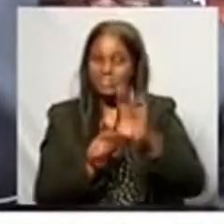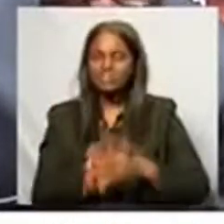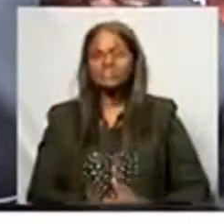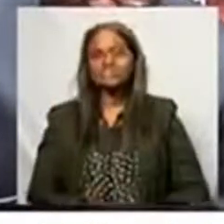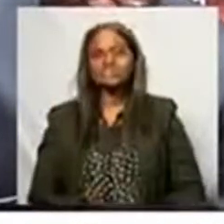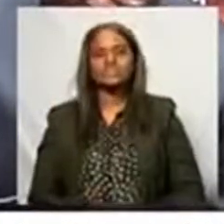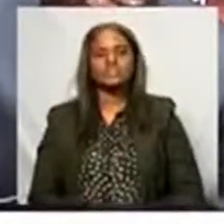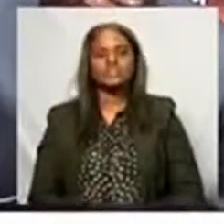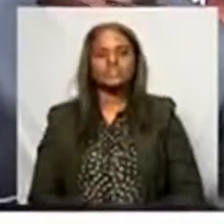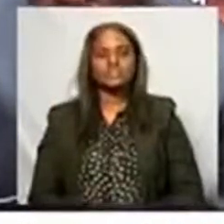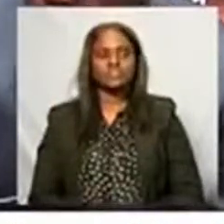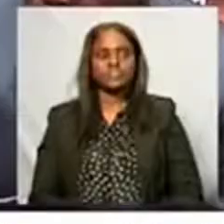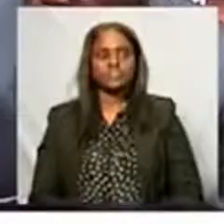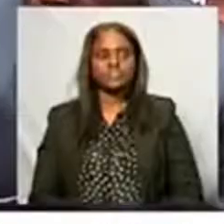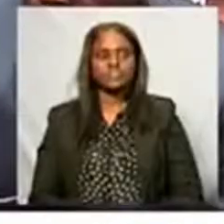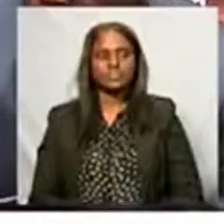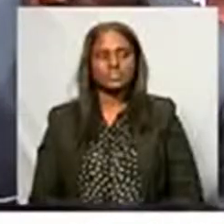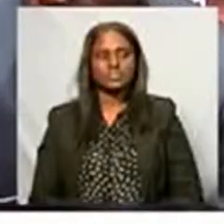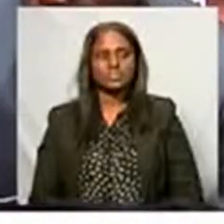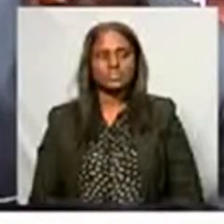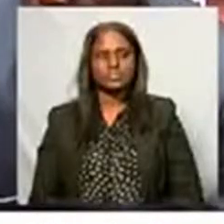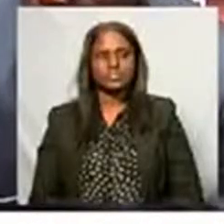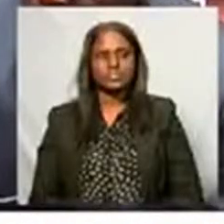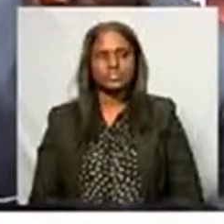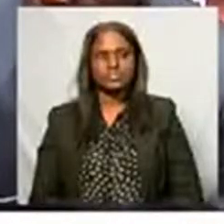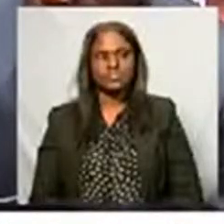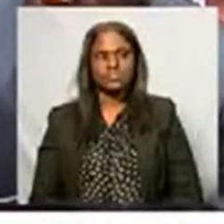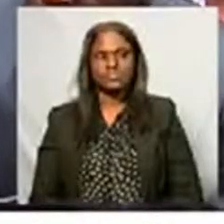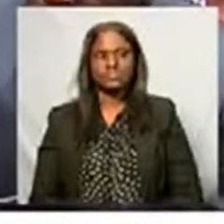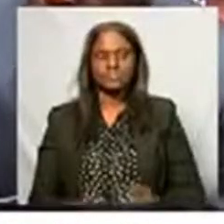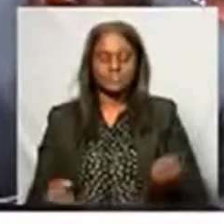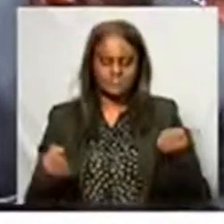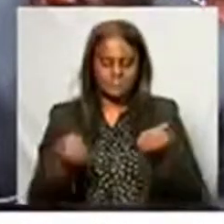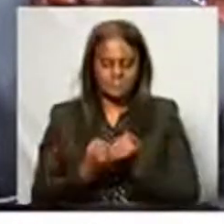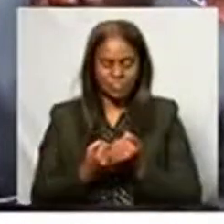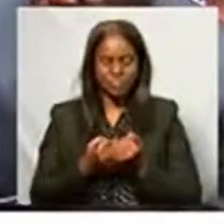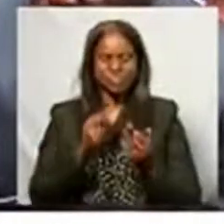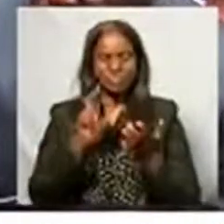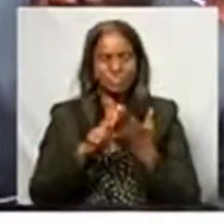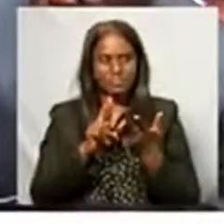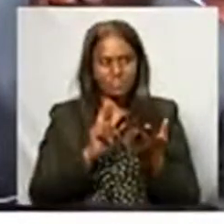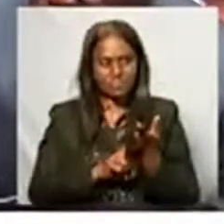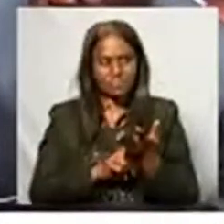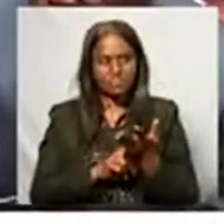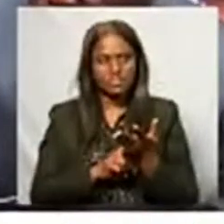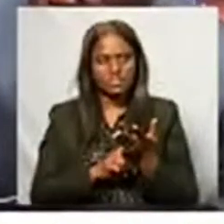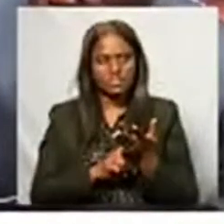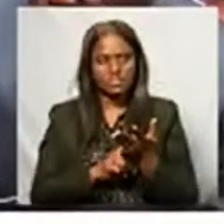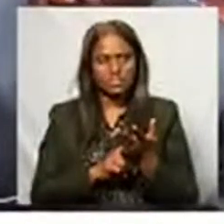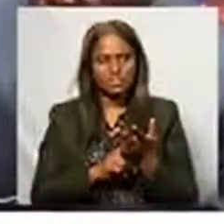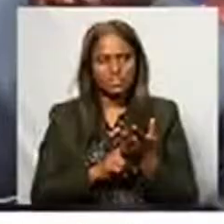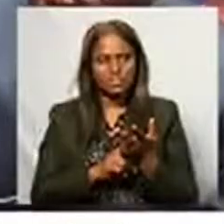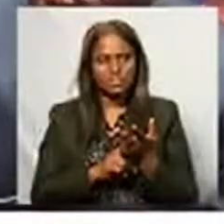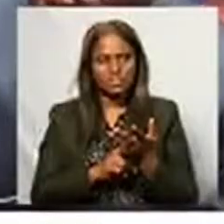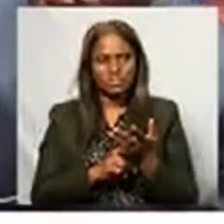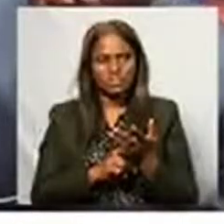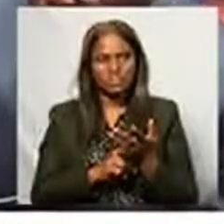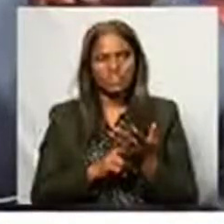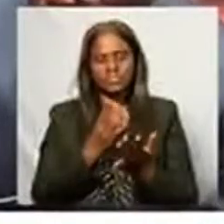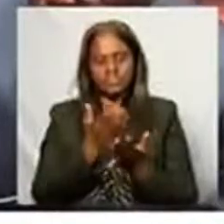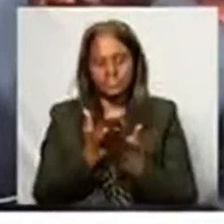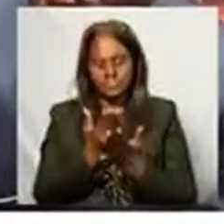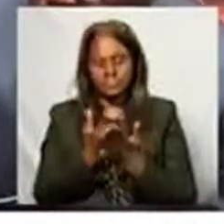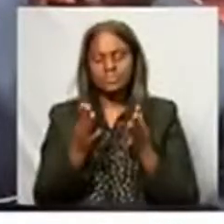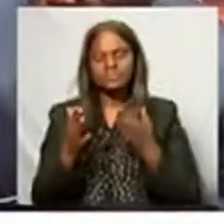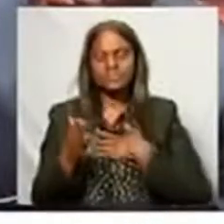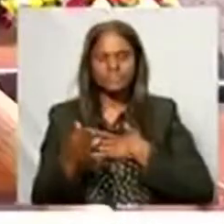Honorable Member. Well, with these few words, I support the report, and I take the recommendations as